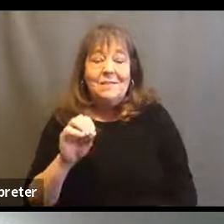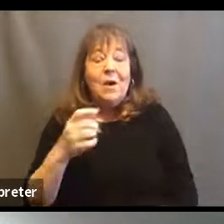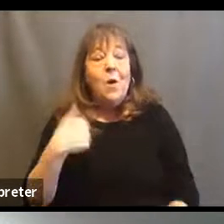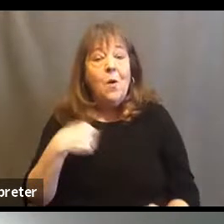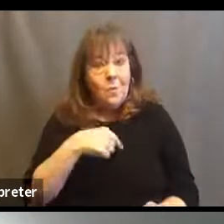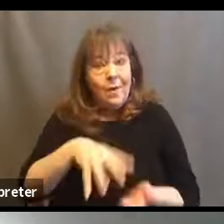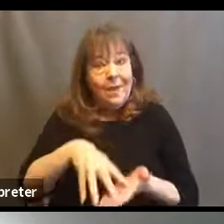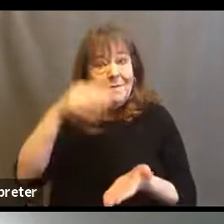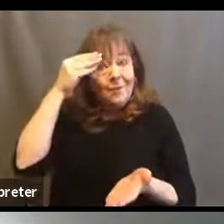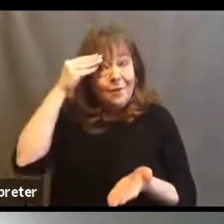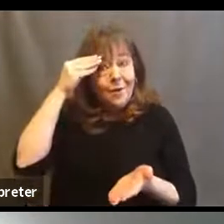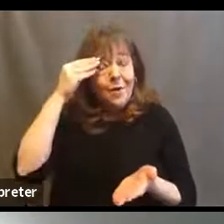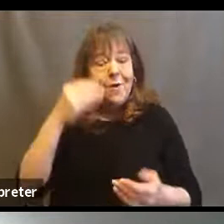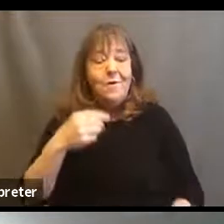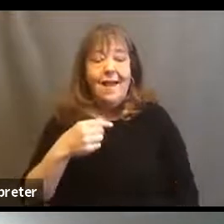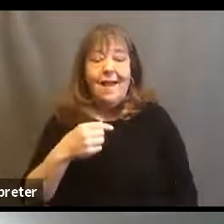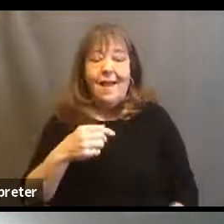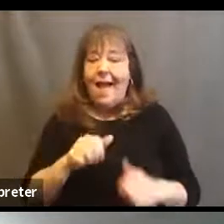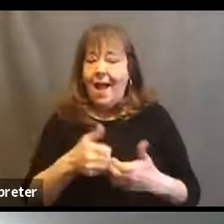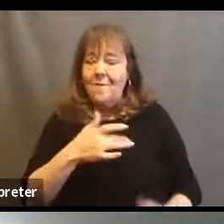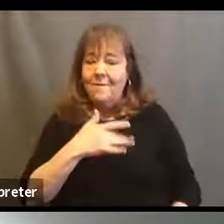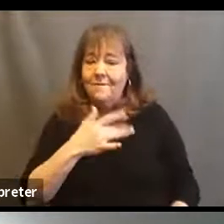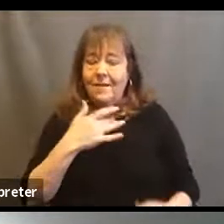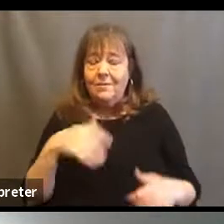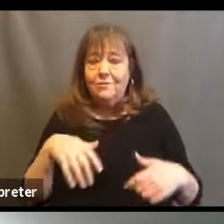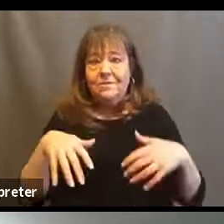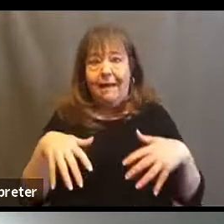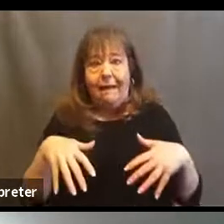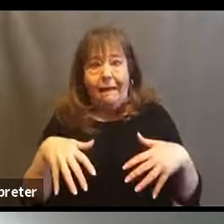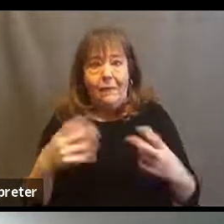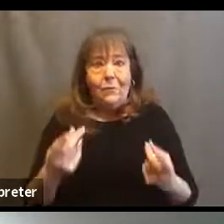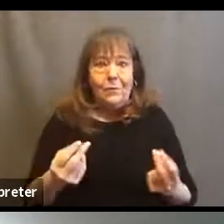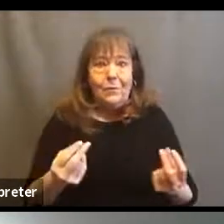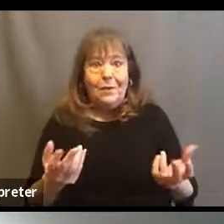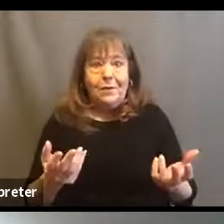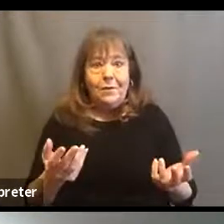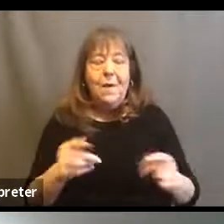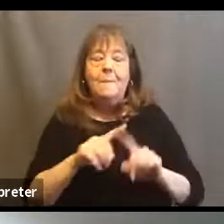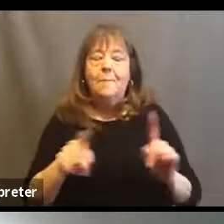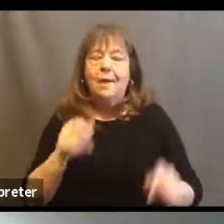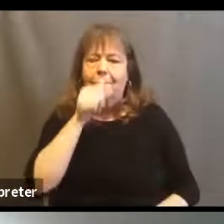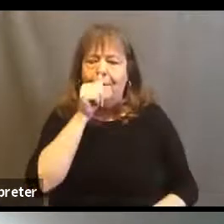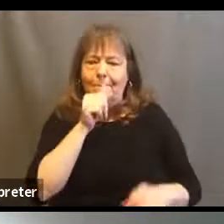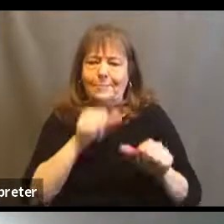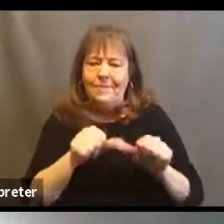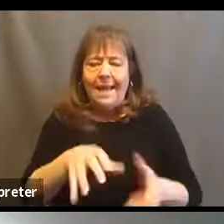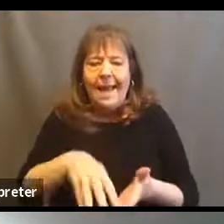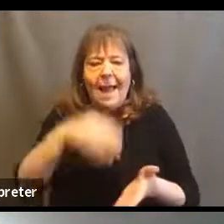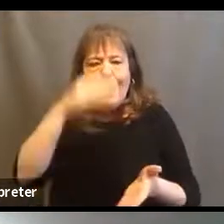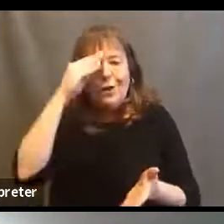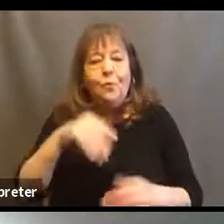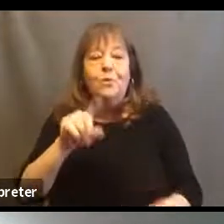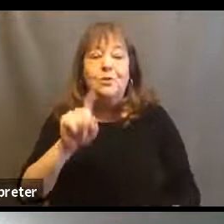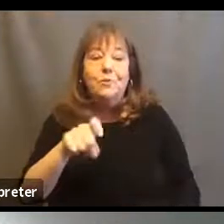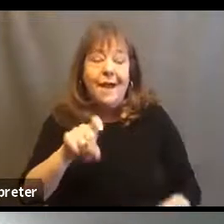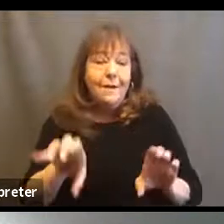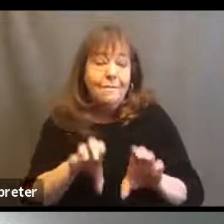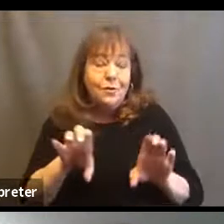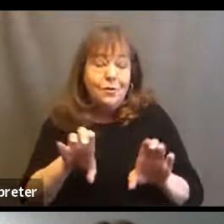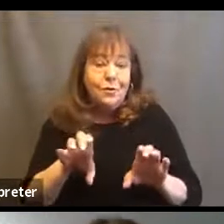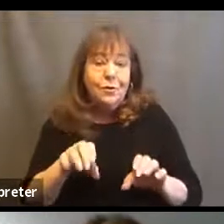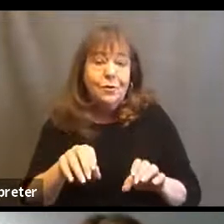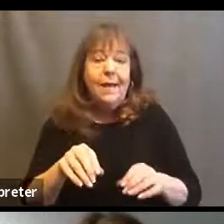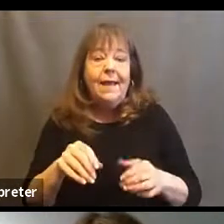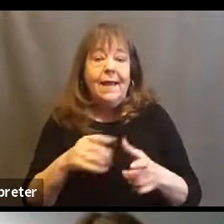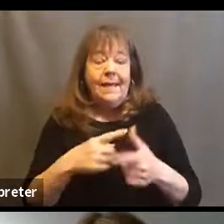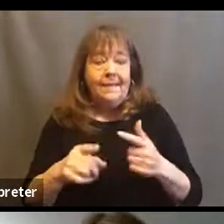learned what it feels like to be helpless, but when you persevere and you learn what needs to happen in order to change the situation, then